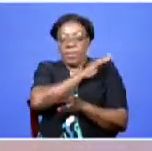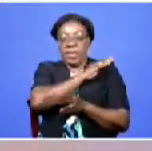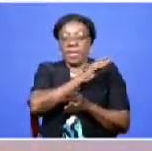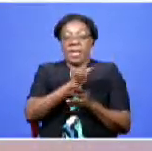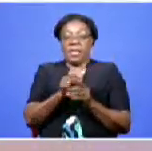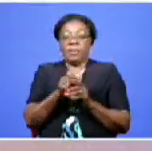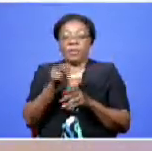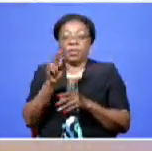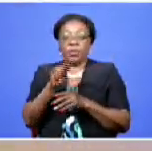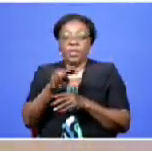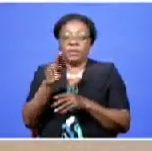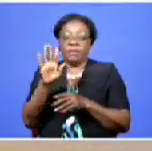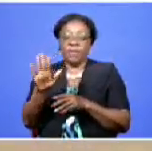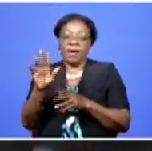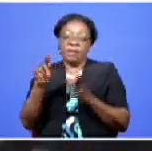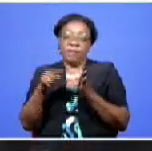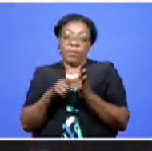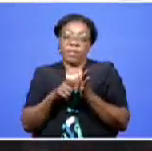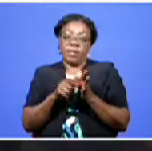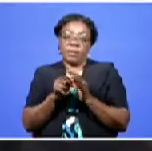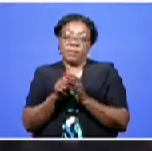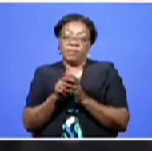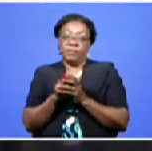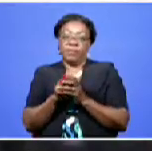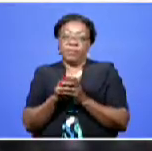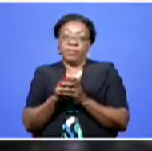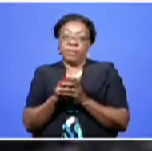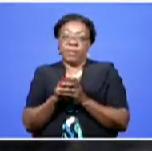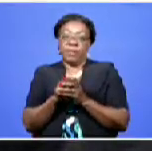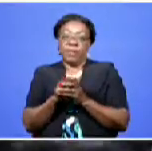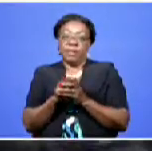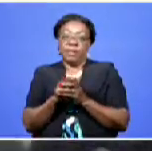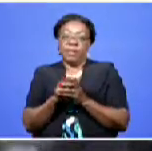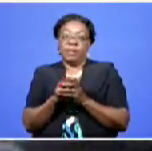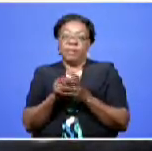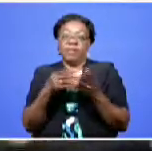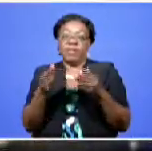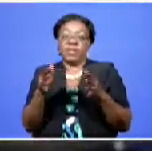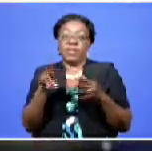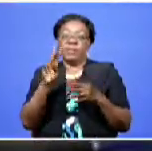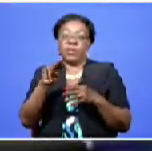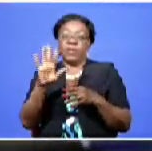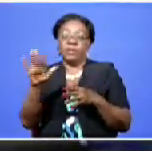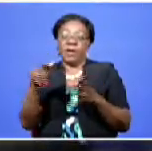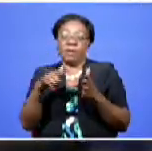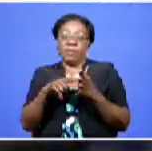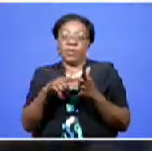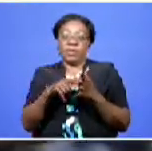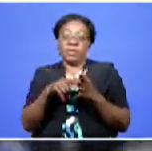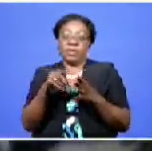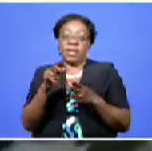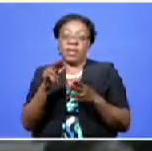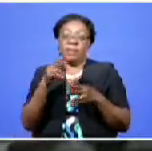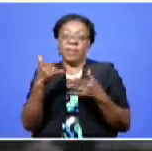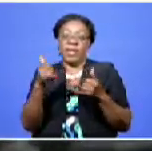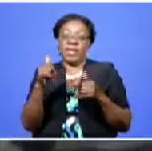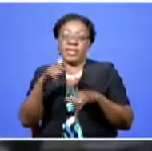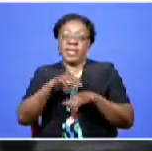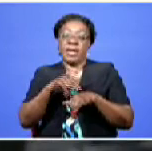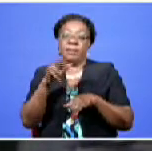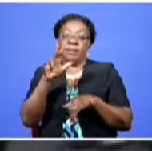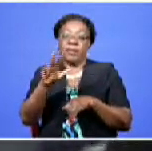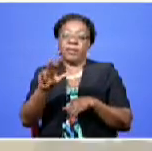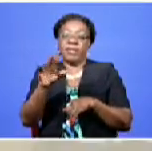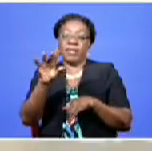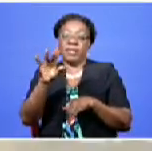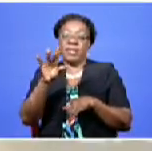23 from the field, but he only went 3 for 11 from behind the three-point arc, finishing up with 25 points in 37 minutes.